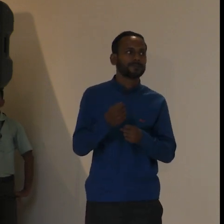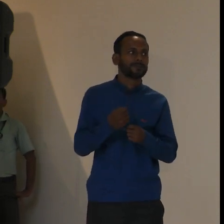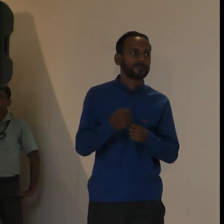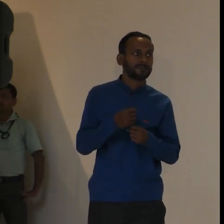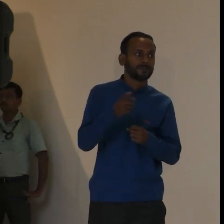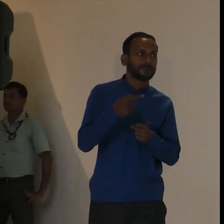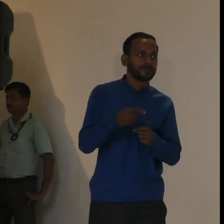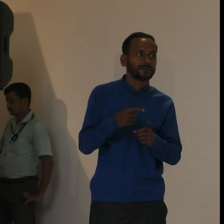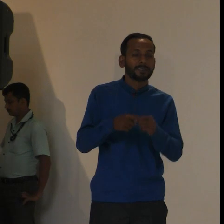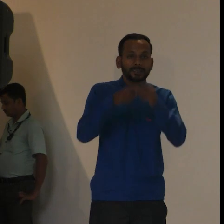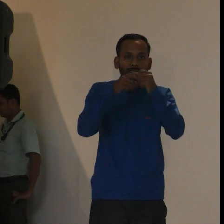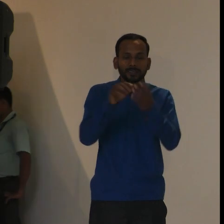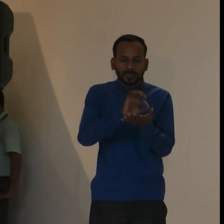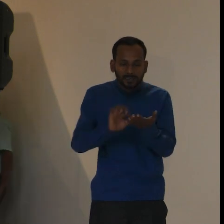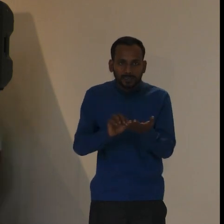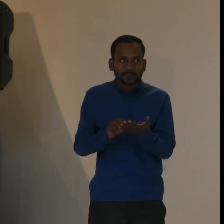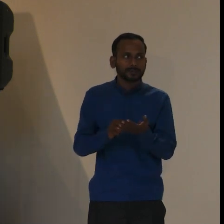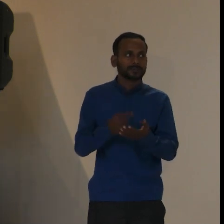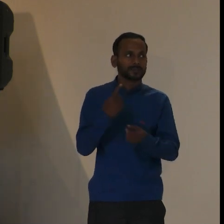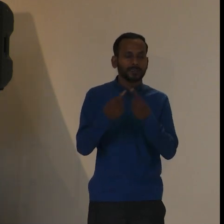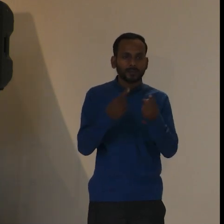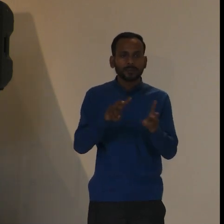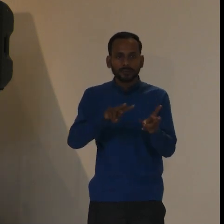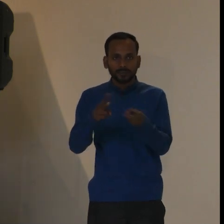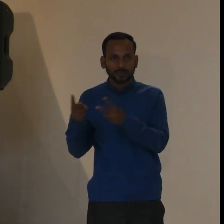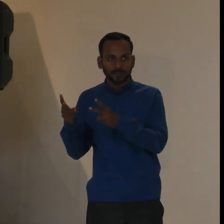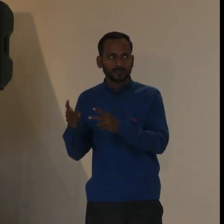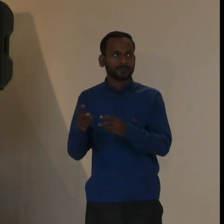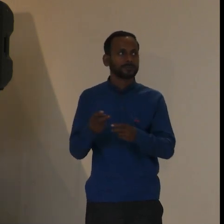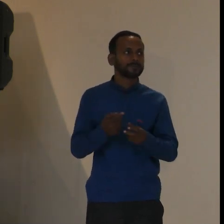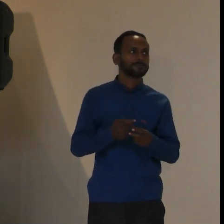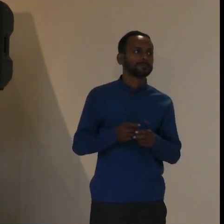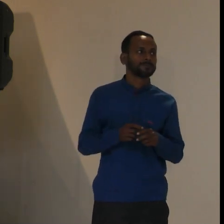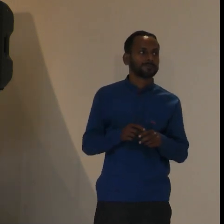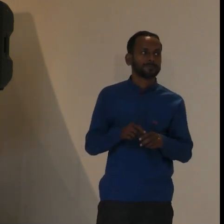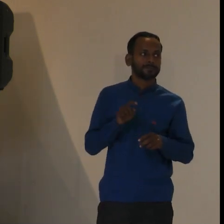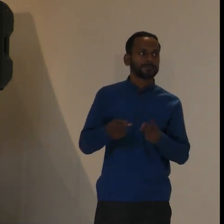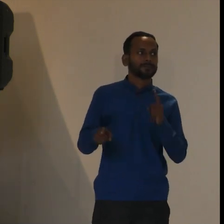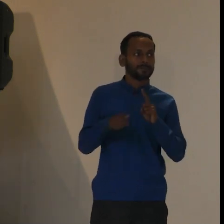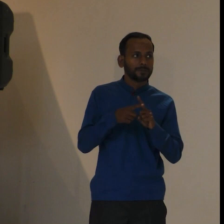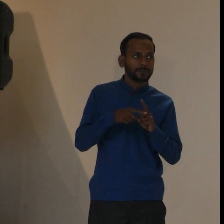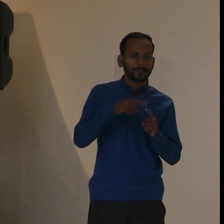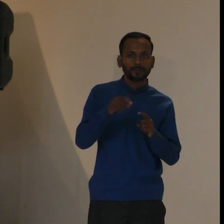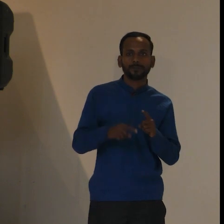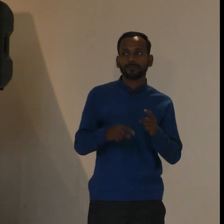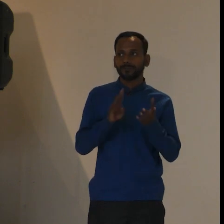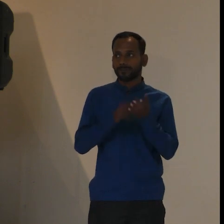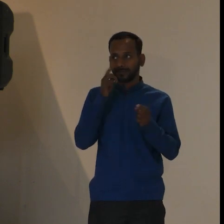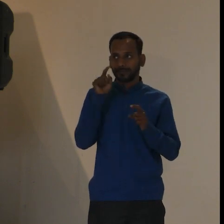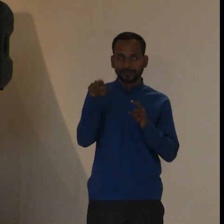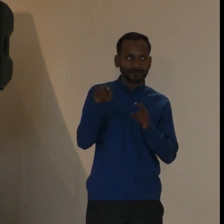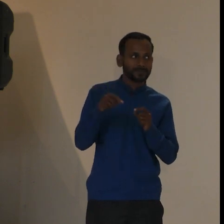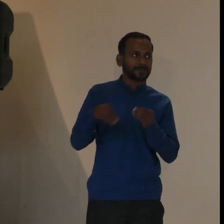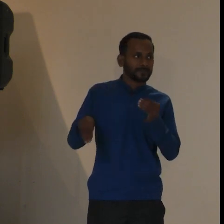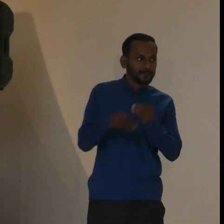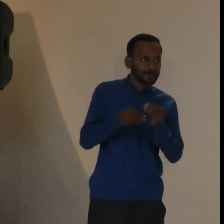What is the standard script? And all of those kind of issues. And of course, again, through Natasha, we managed to contact